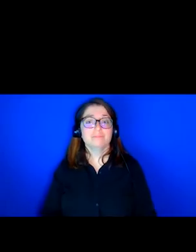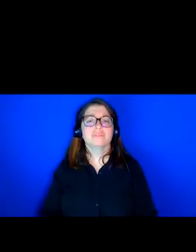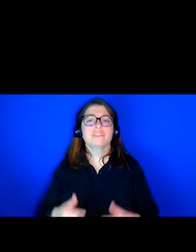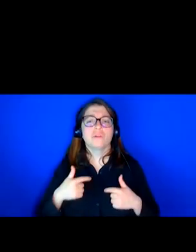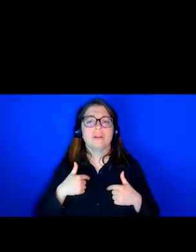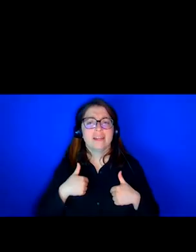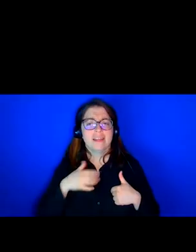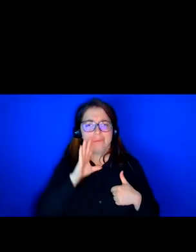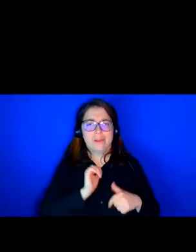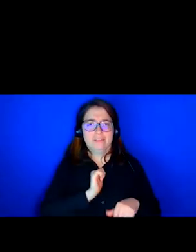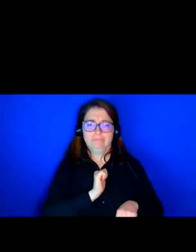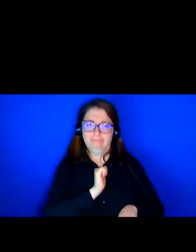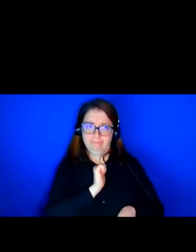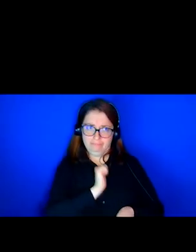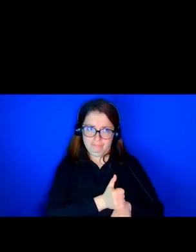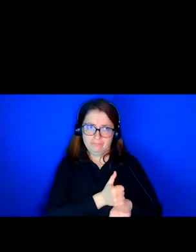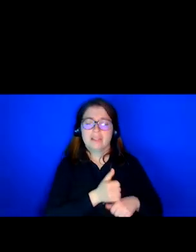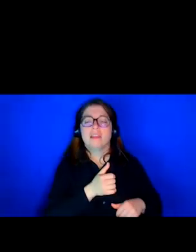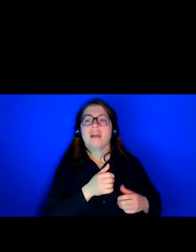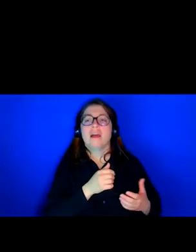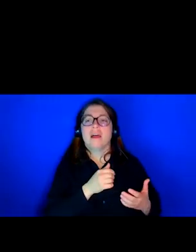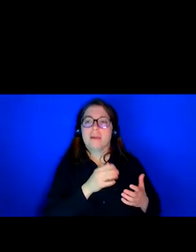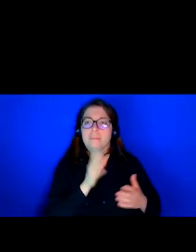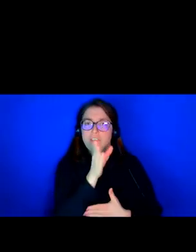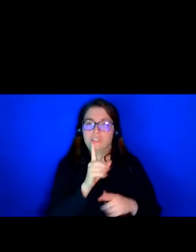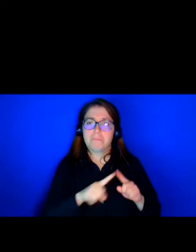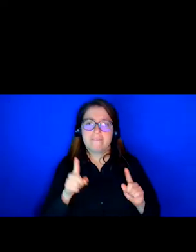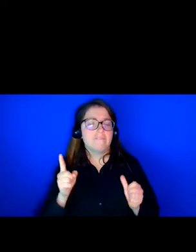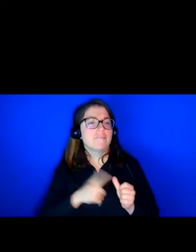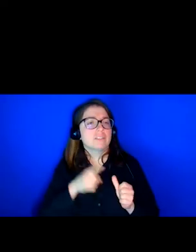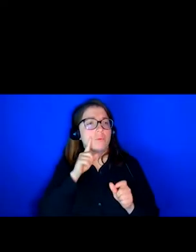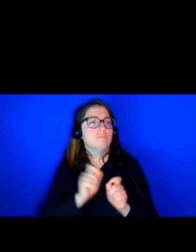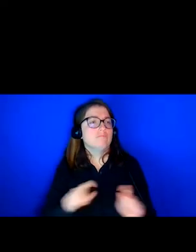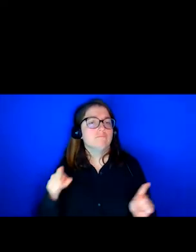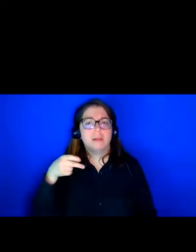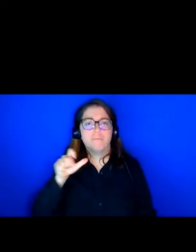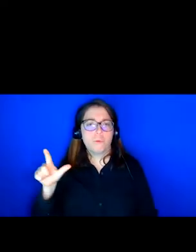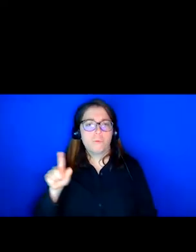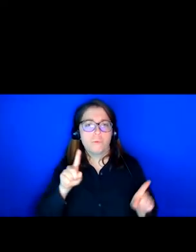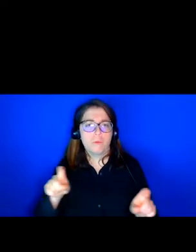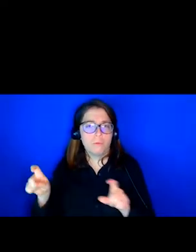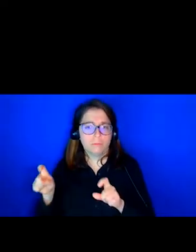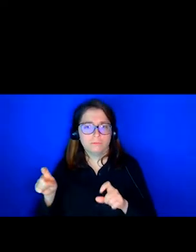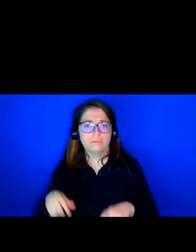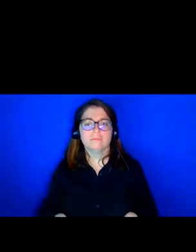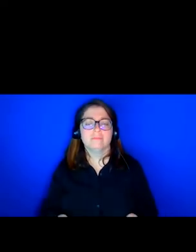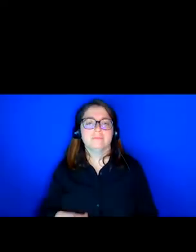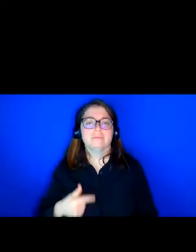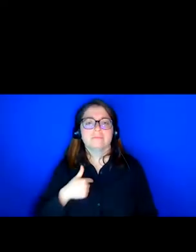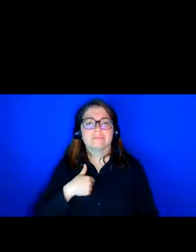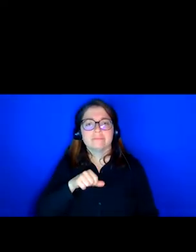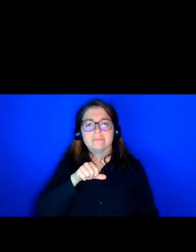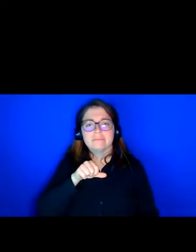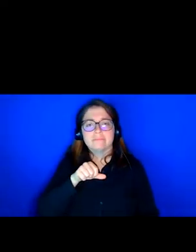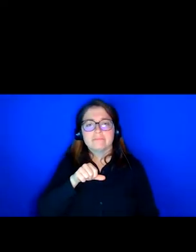presentation set up, I thought I'd launch a poll. So I'm just going to launch it right now. And I'd love to, answer the